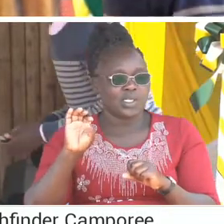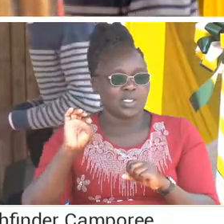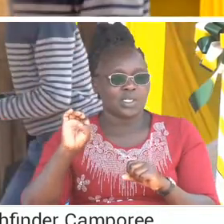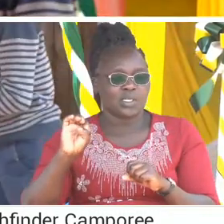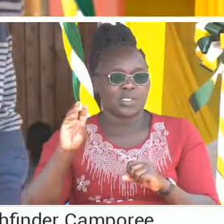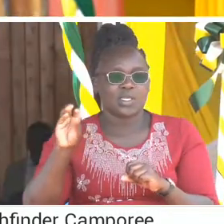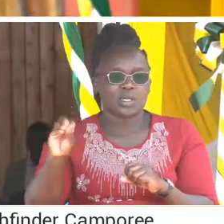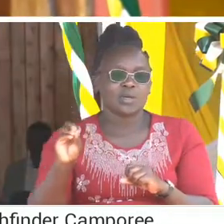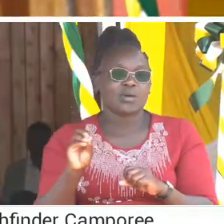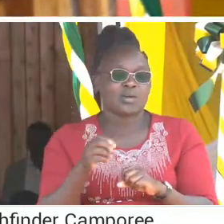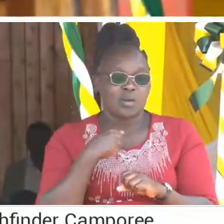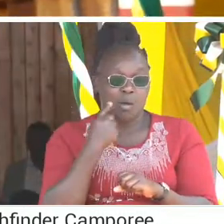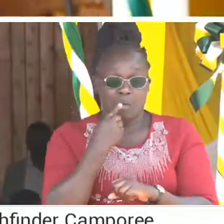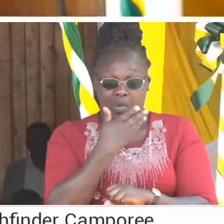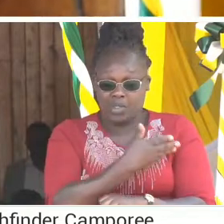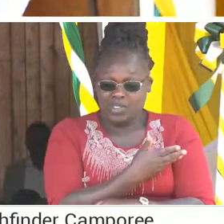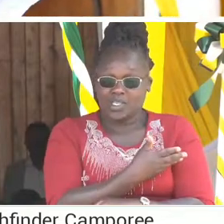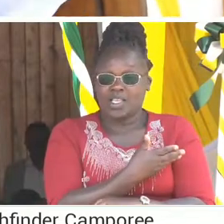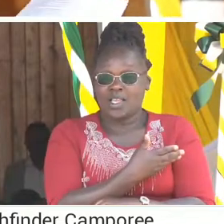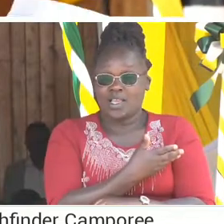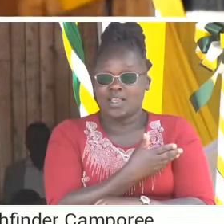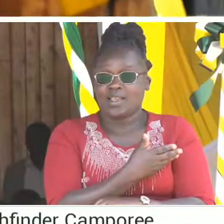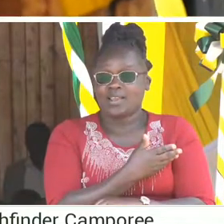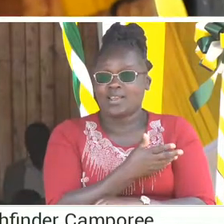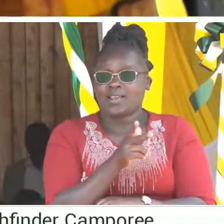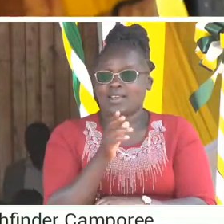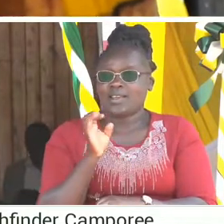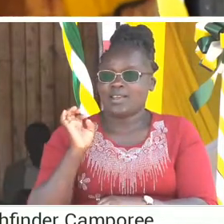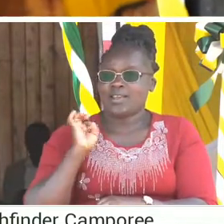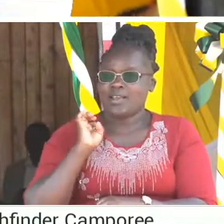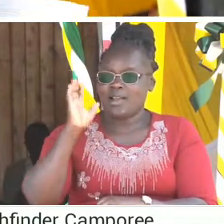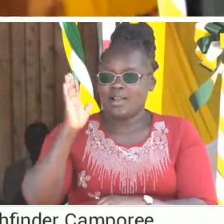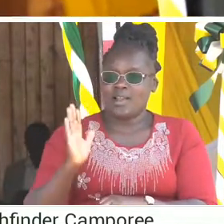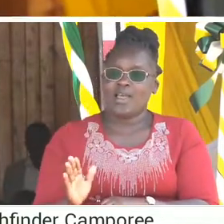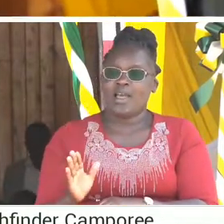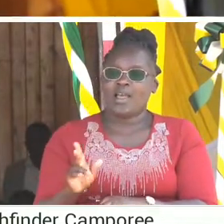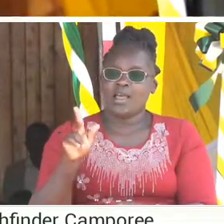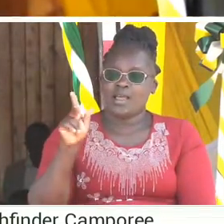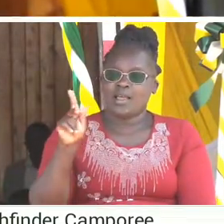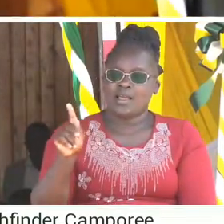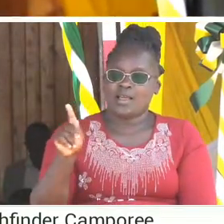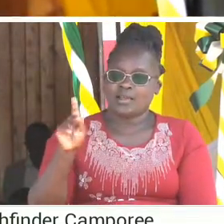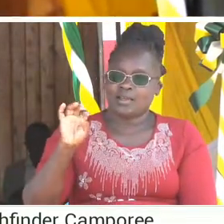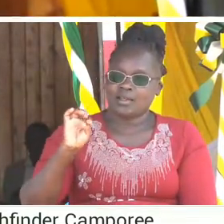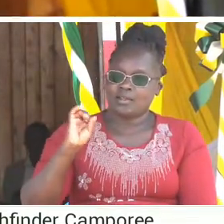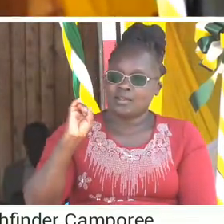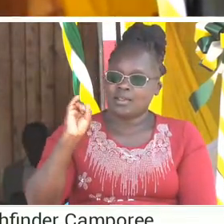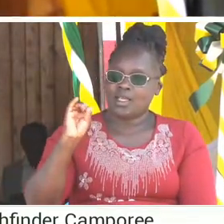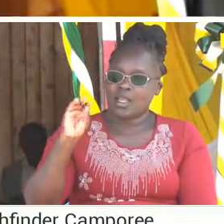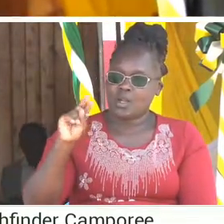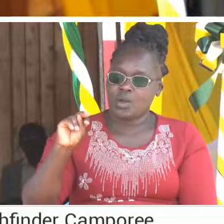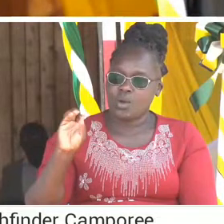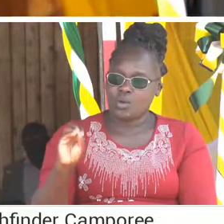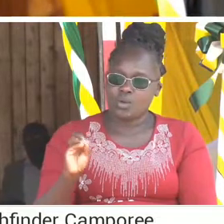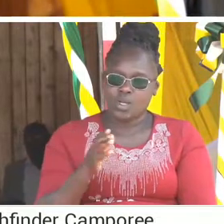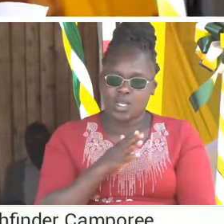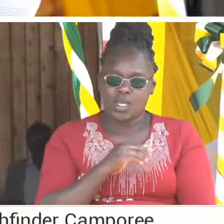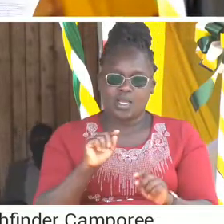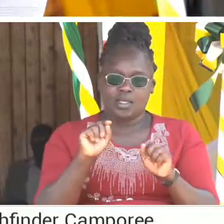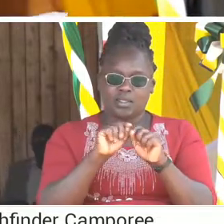is right here, Elder Keino, a great man, and the team. You